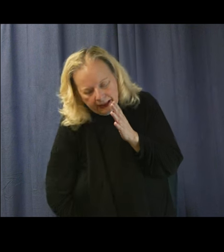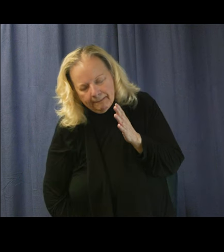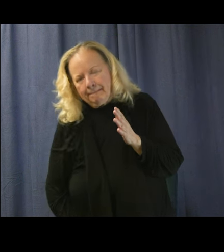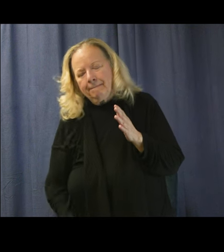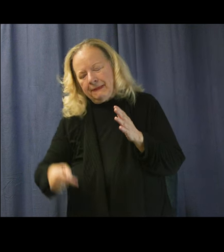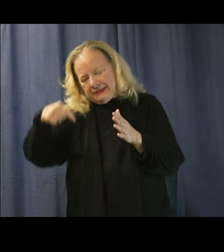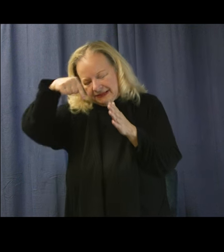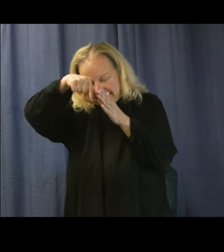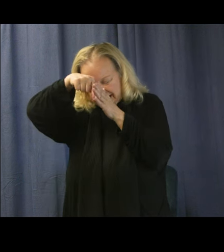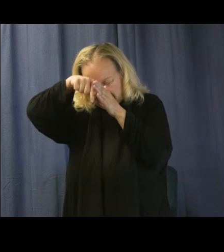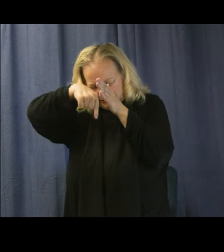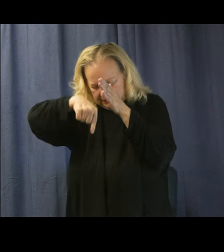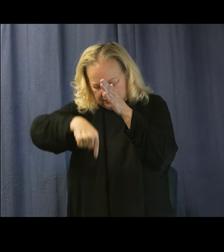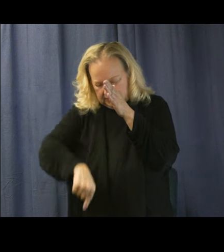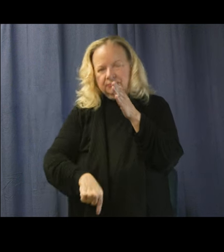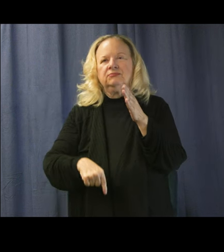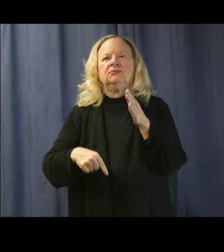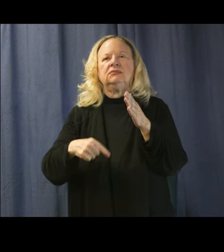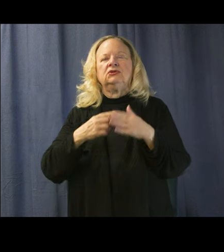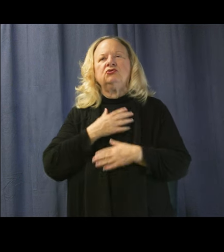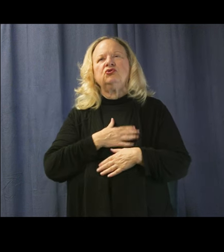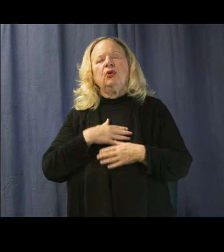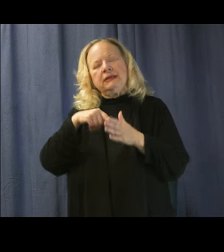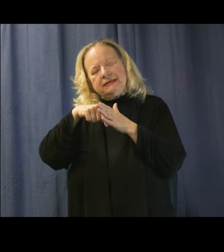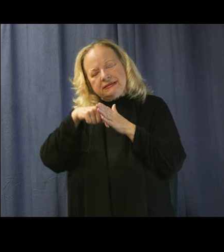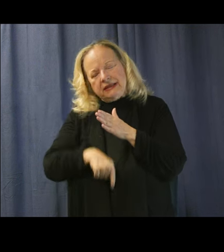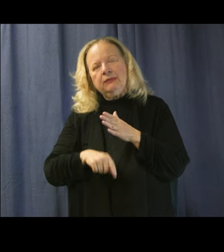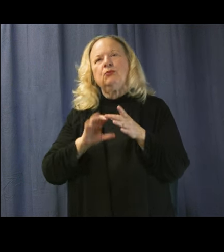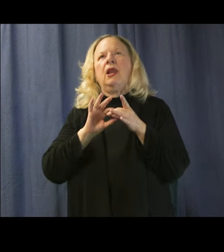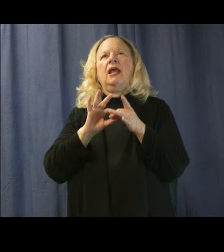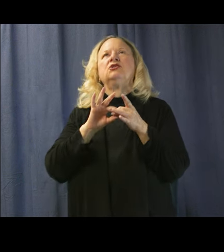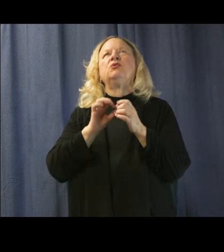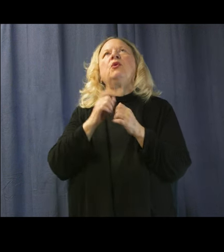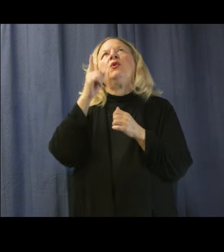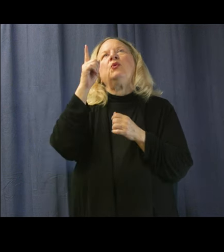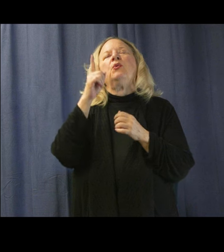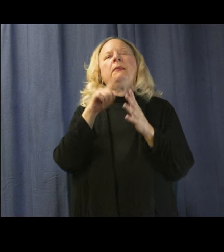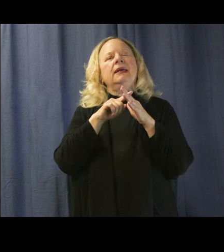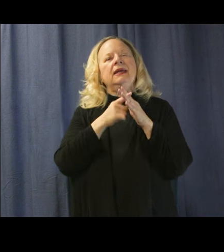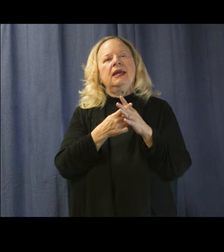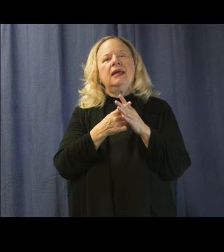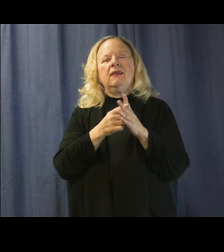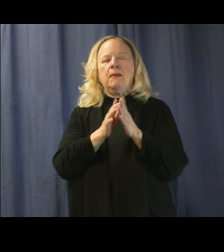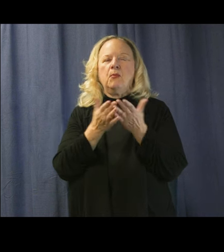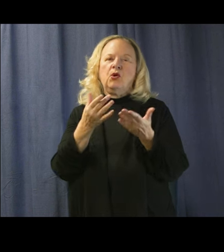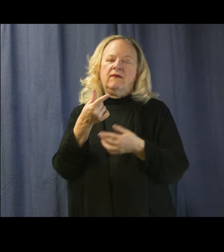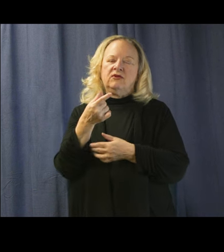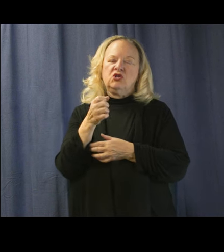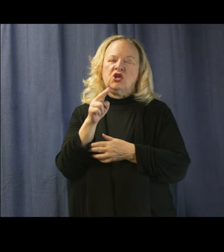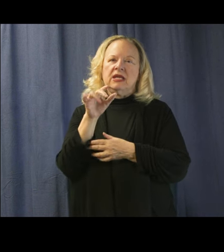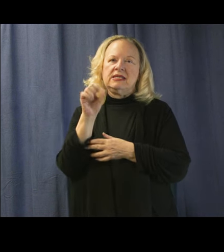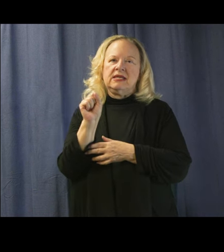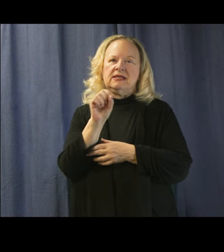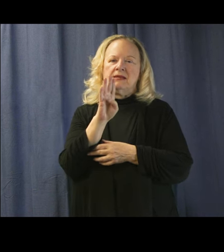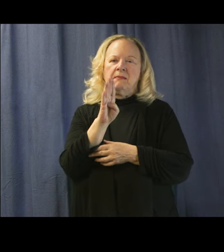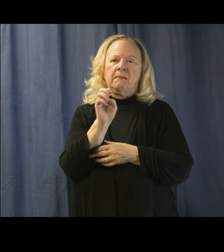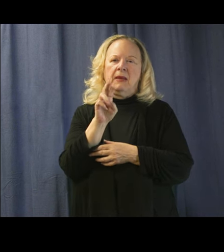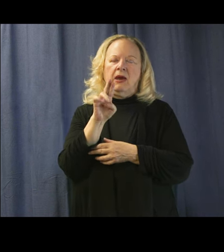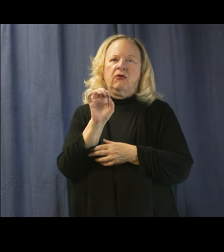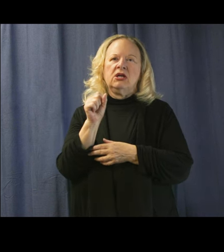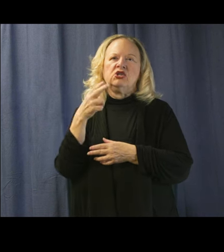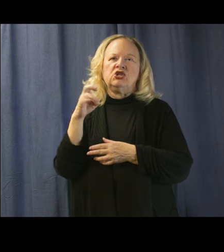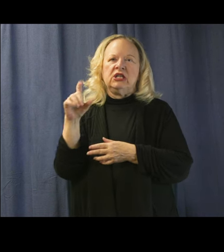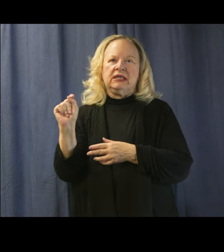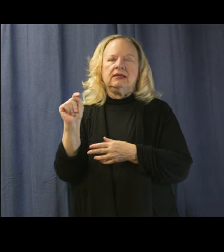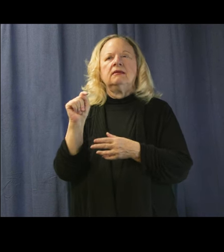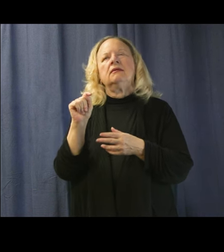the sandbox, Father, and enjoy a deeper relationship with you. So I just pray as we begin the book of Genesis or Bereshit, Father,